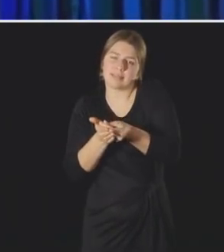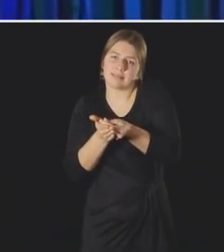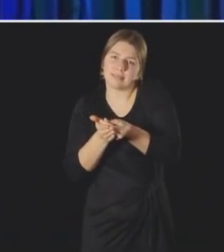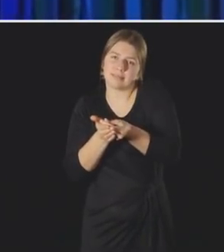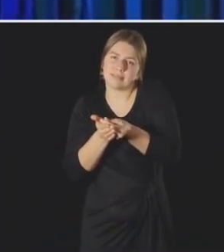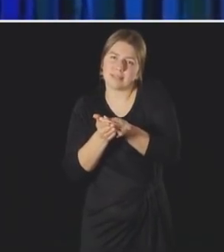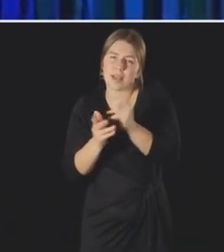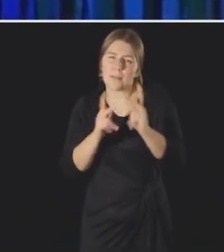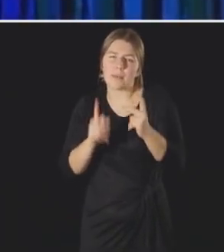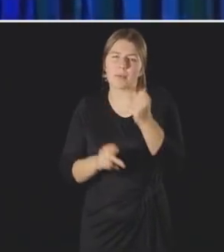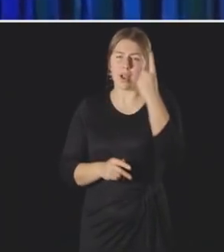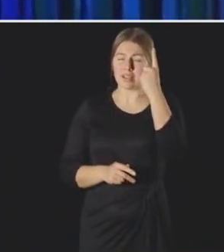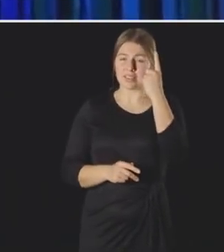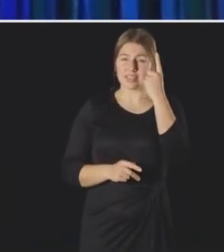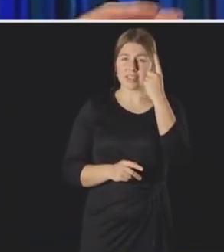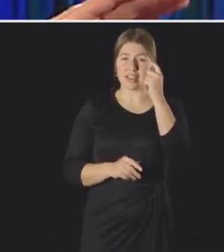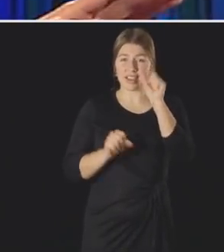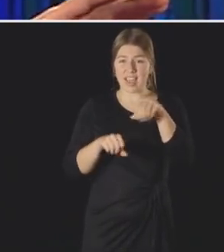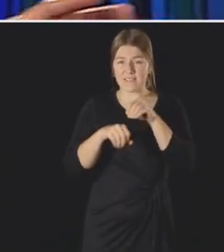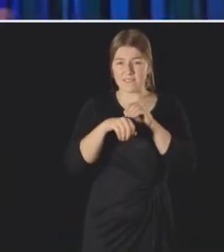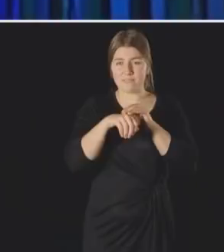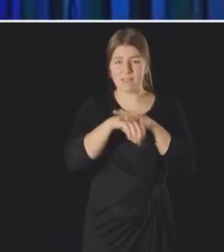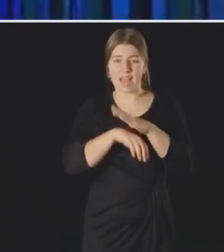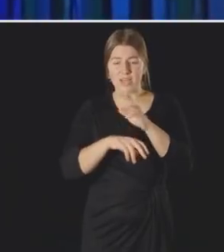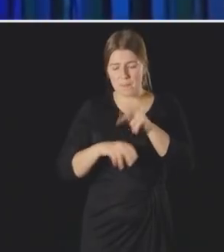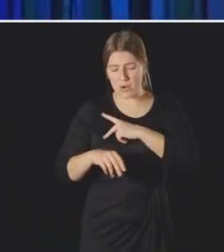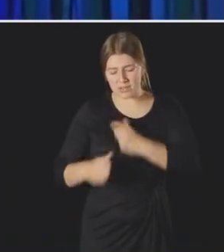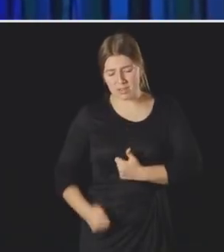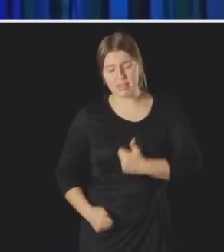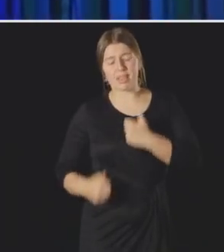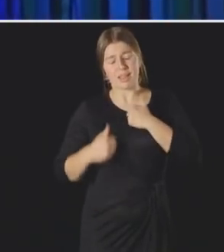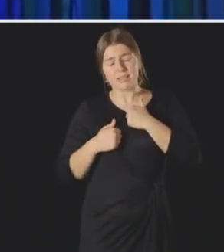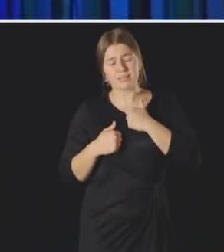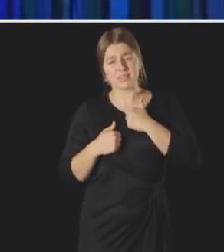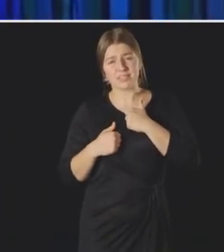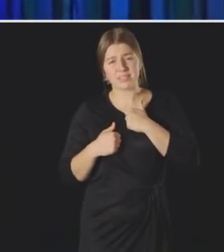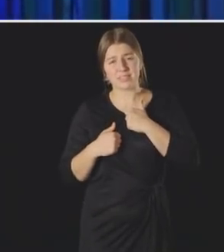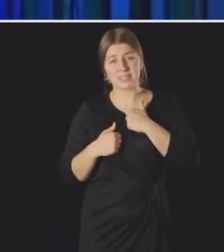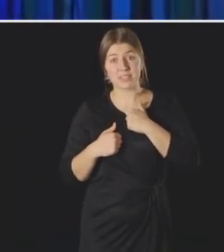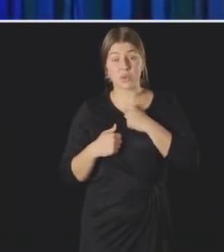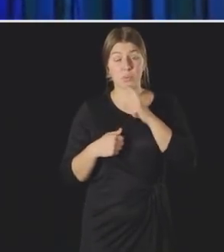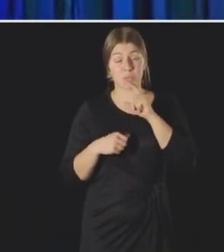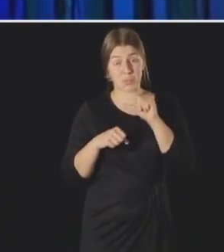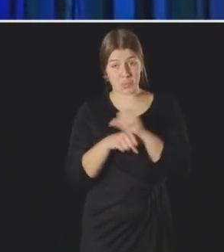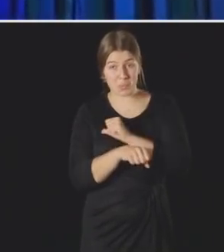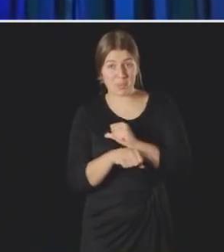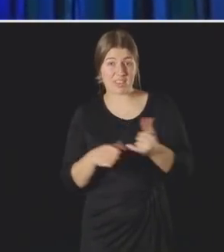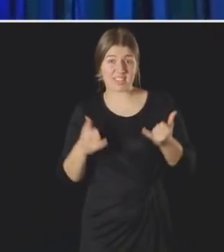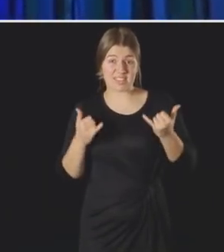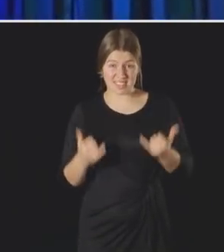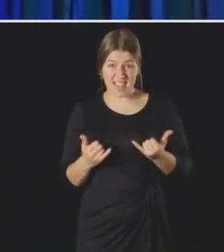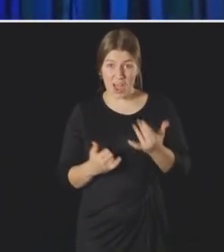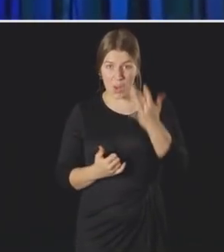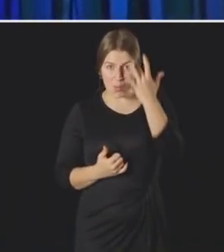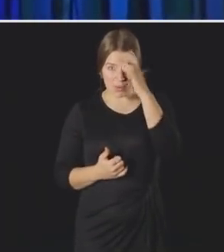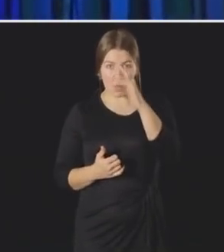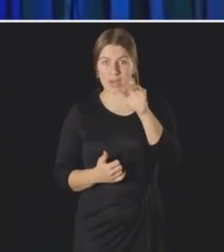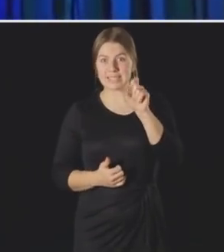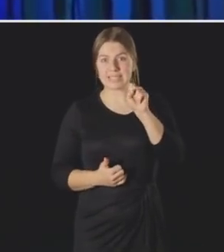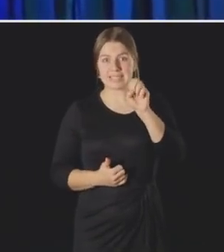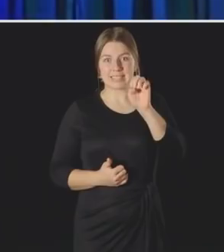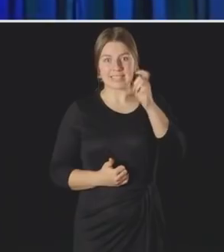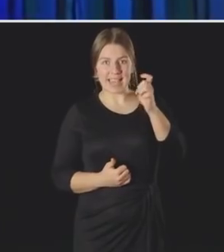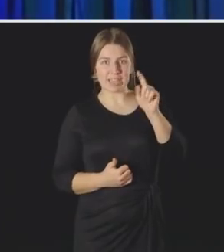their lives. Speaking of intimacy, there's even a smart vibrator.